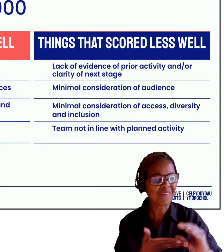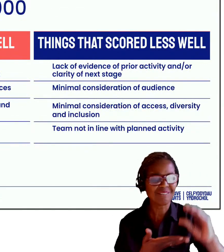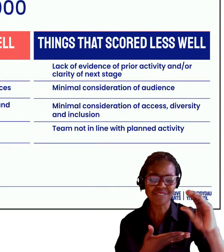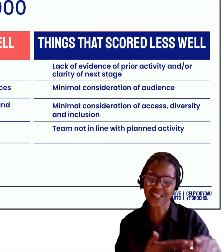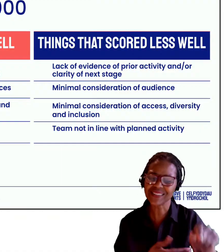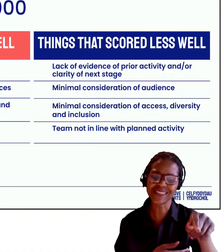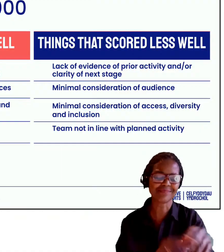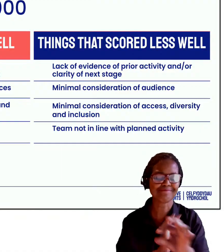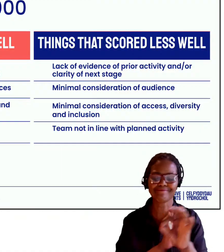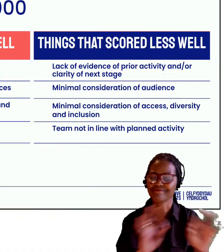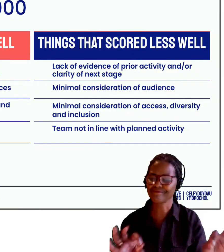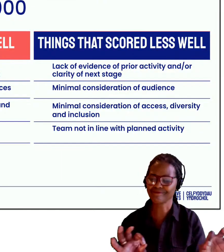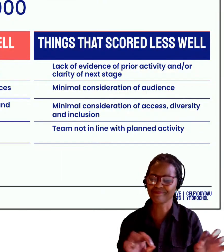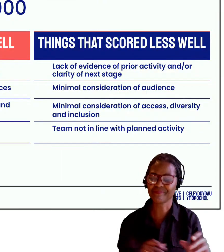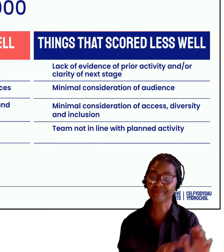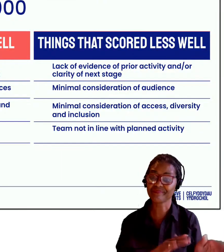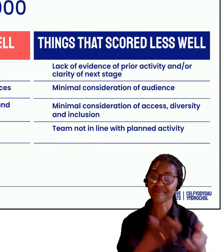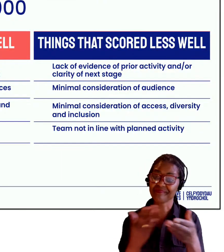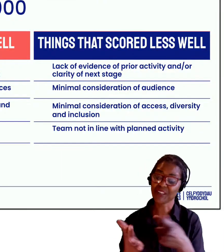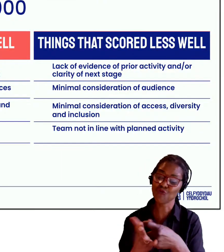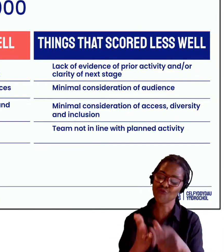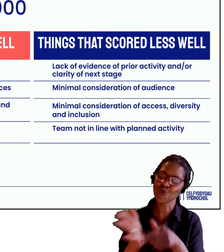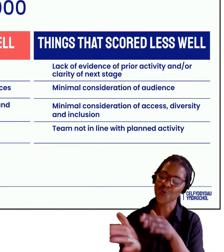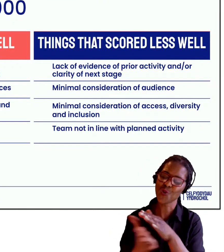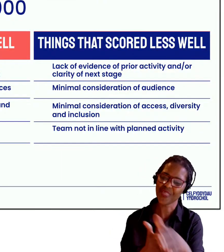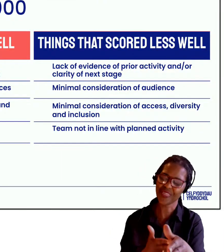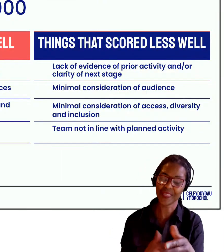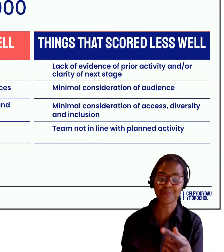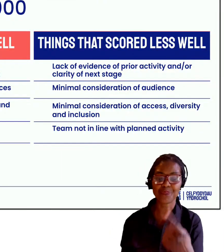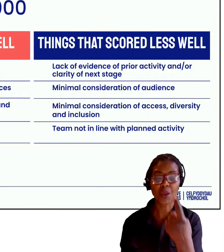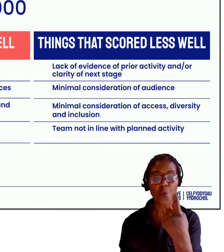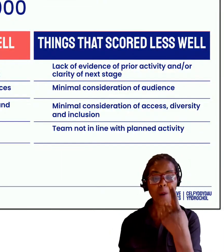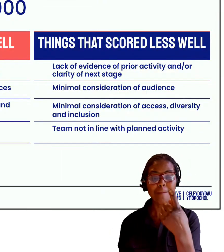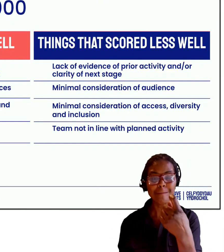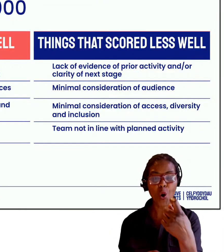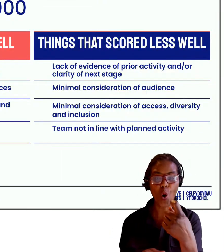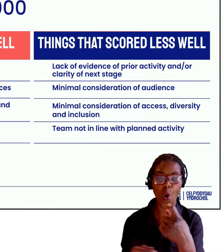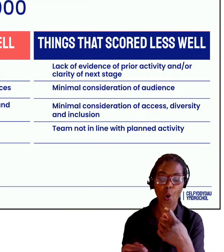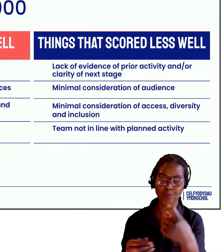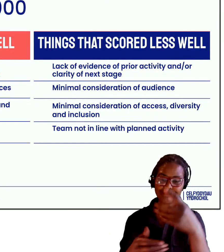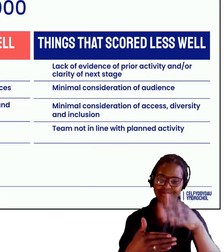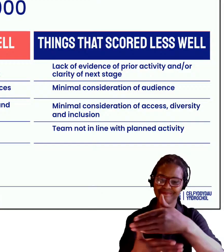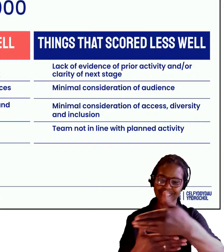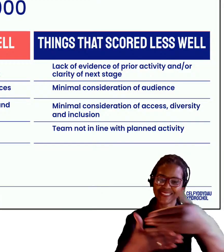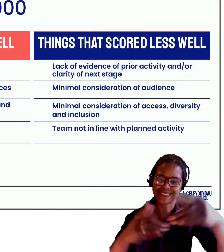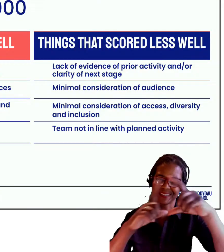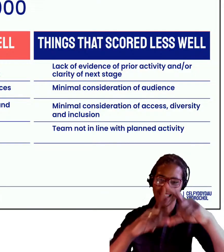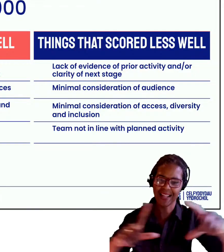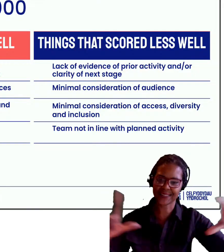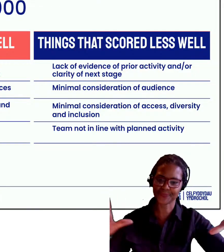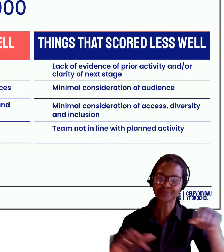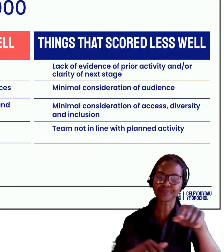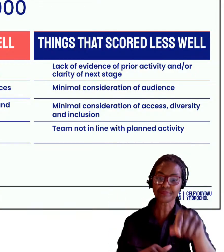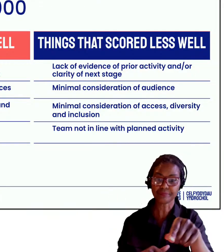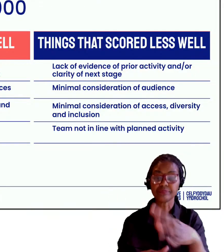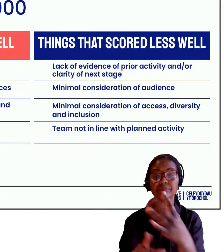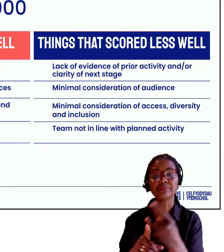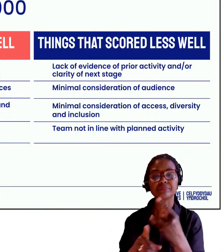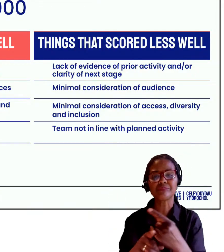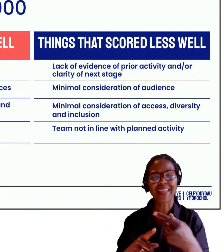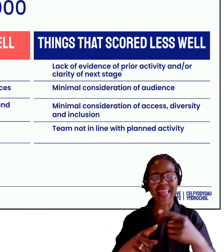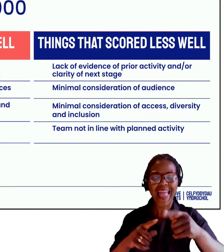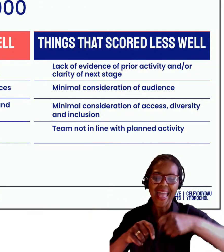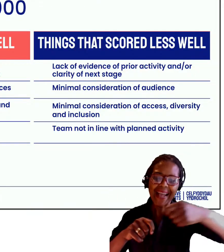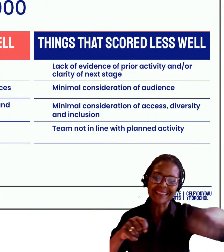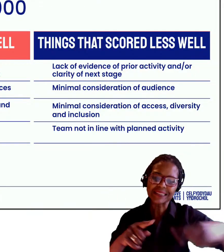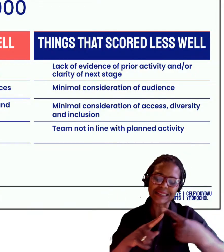Thank you. So this is our last listicle slide. So looking at Expand, which was for £50,000, things that scored